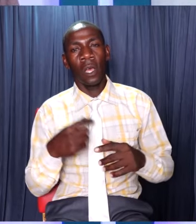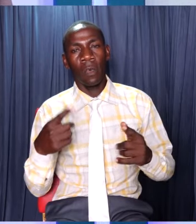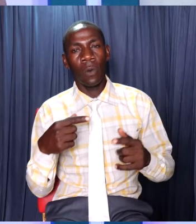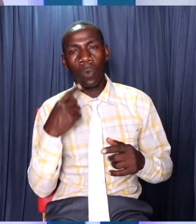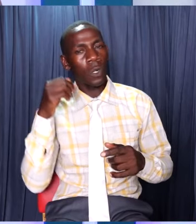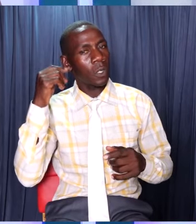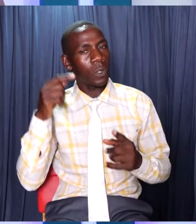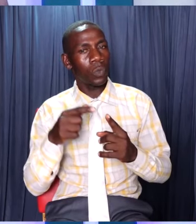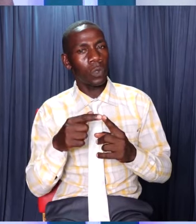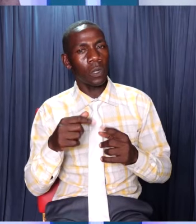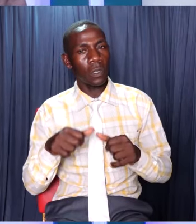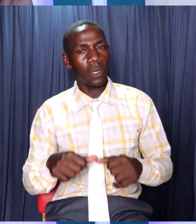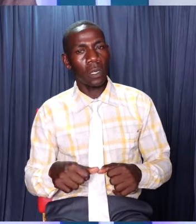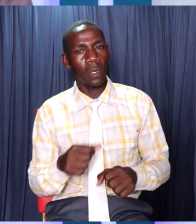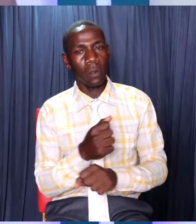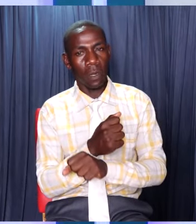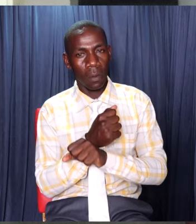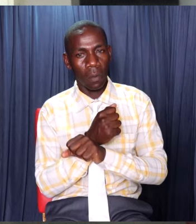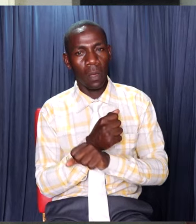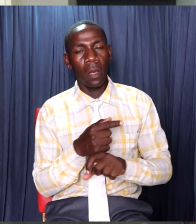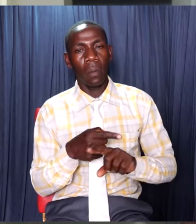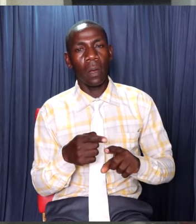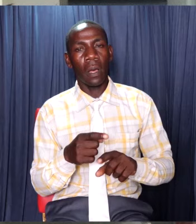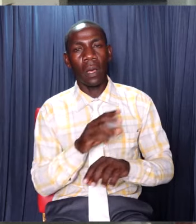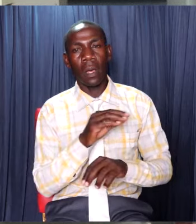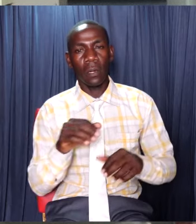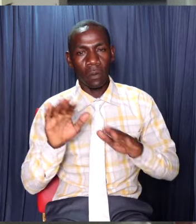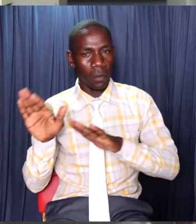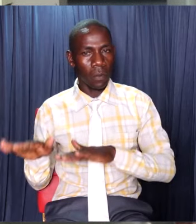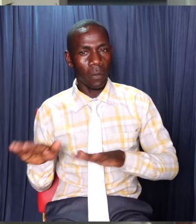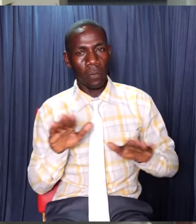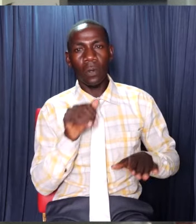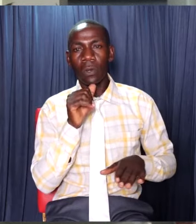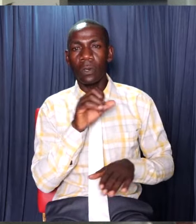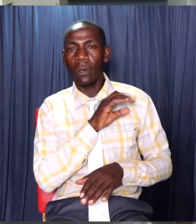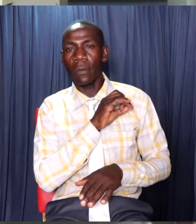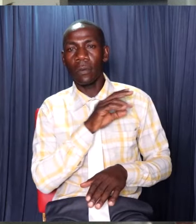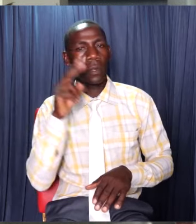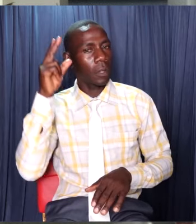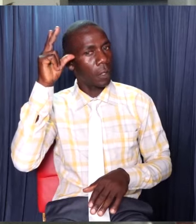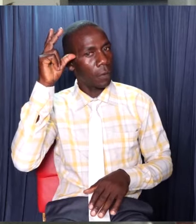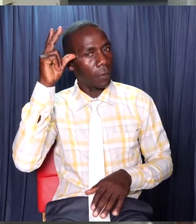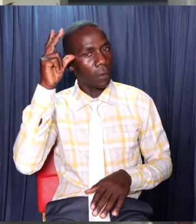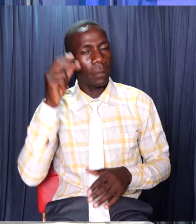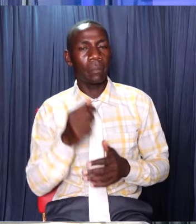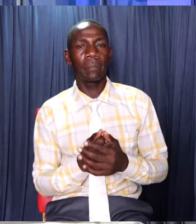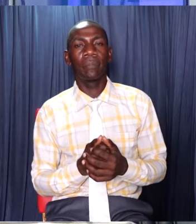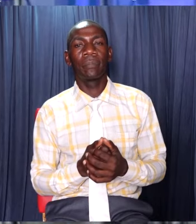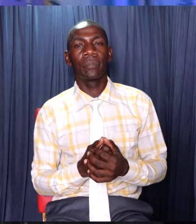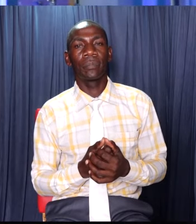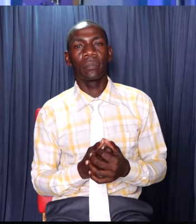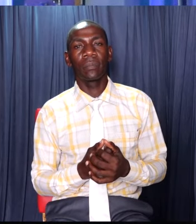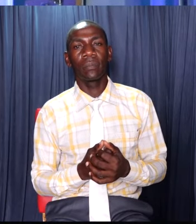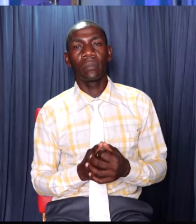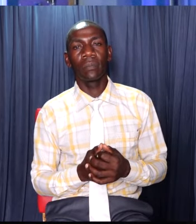Bali kila nisikilizae atakaa salama, naye atatulia bila kuogopa mabaya. But whoso hearkeneth